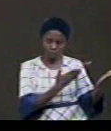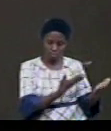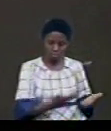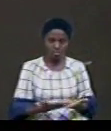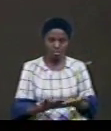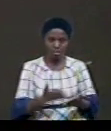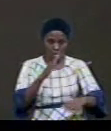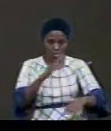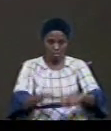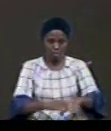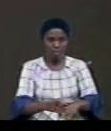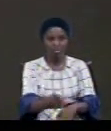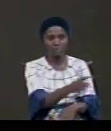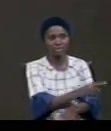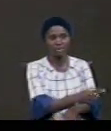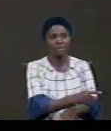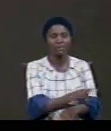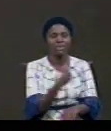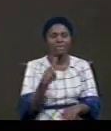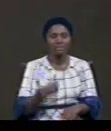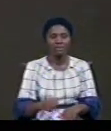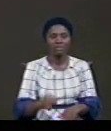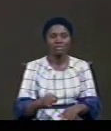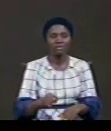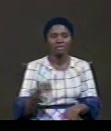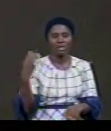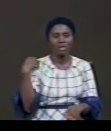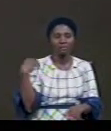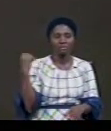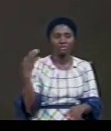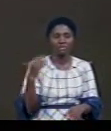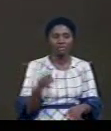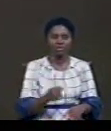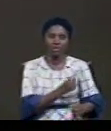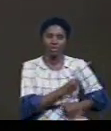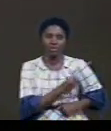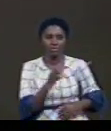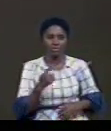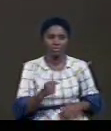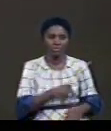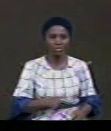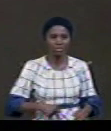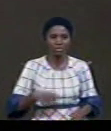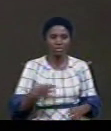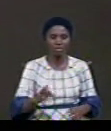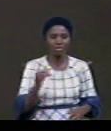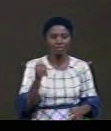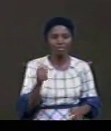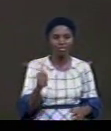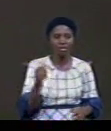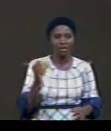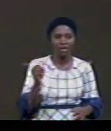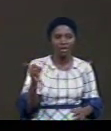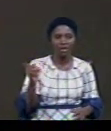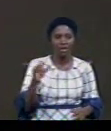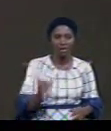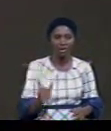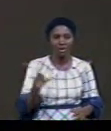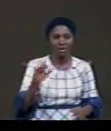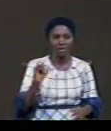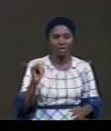the captives of the host of the king of Assyria, which took Manasseh